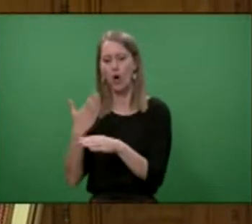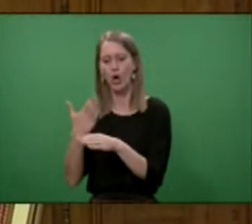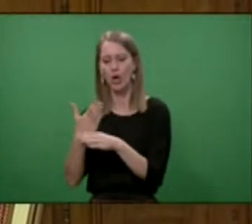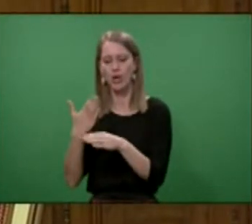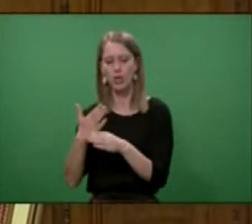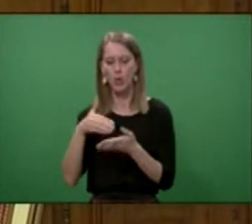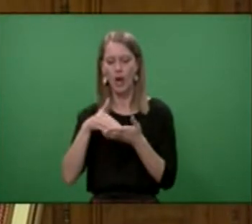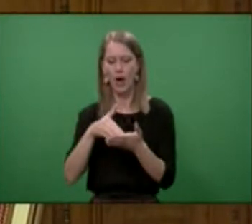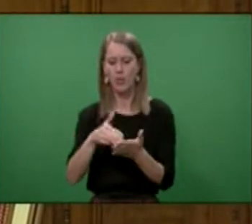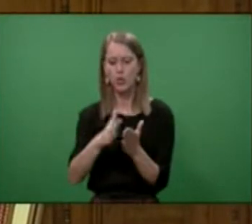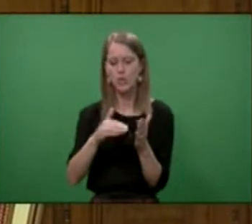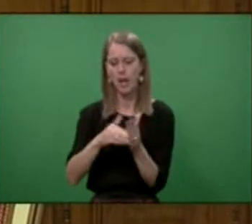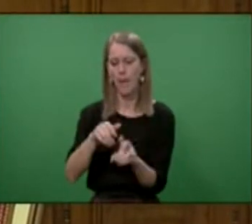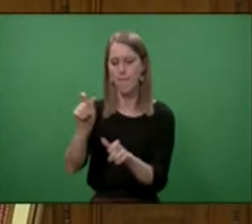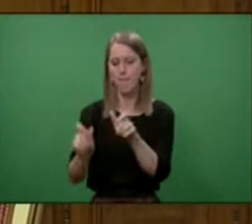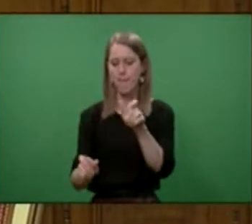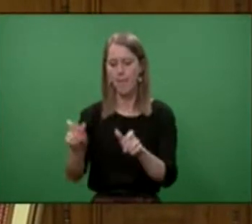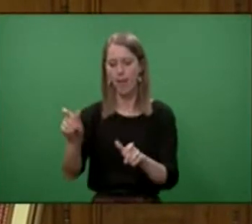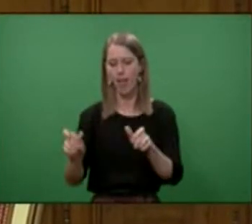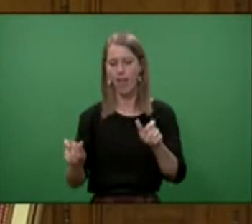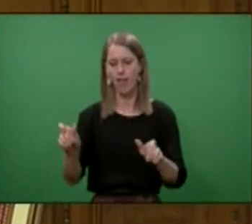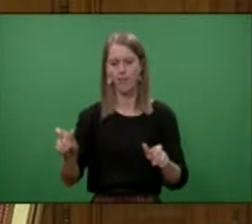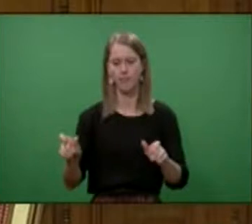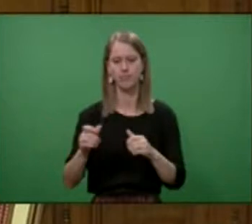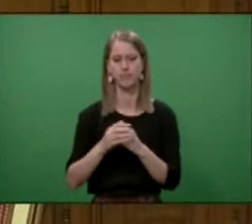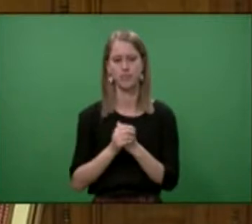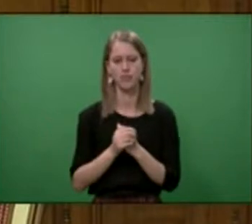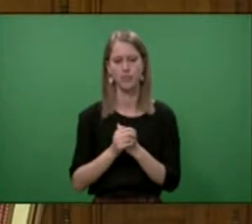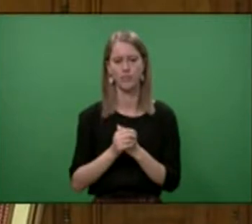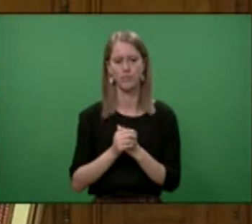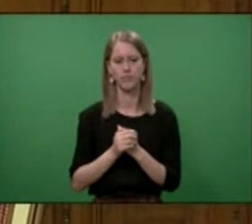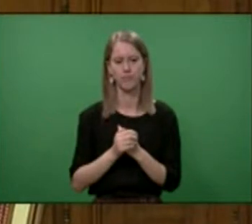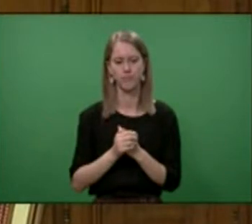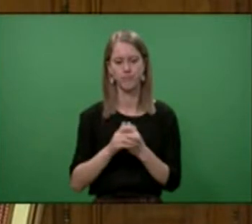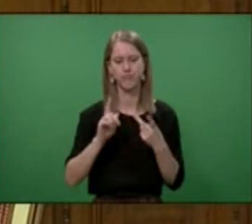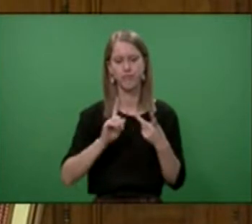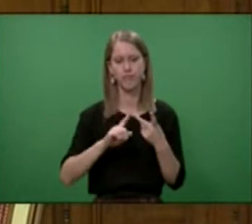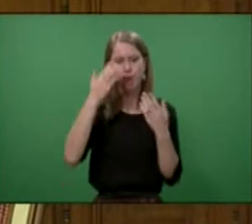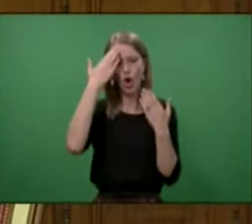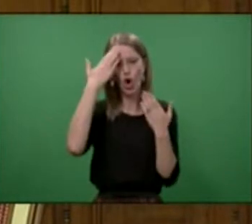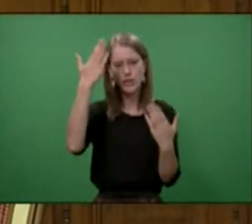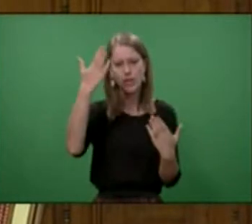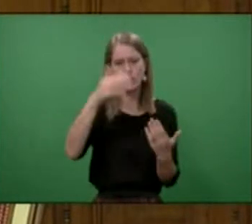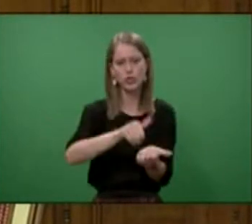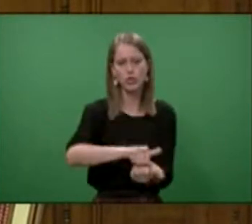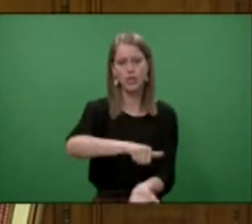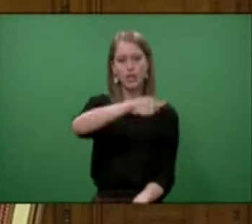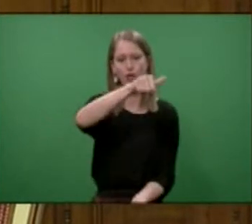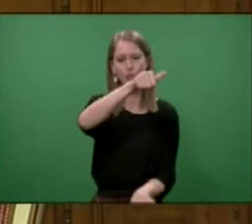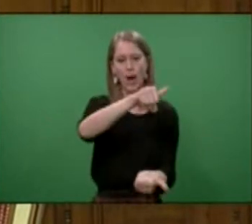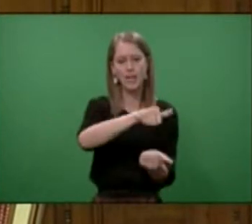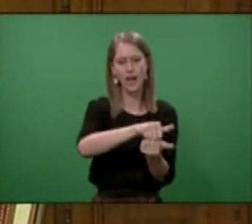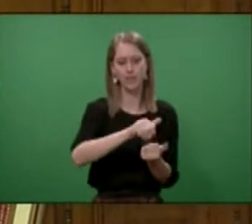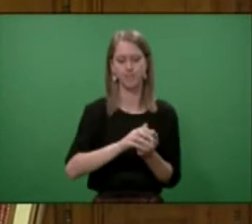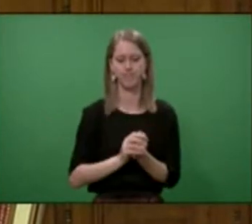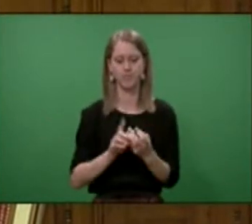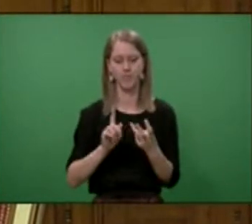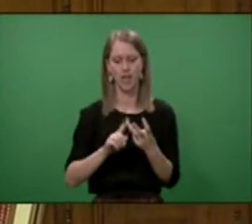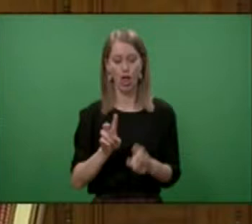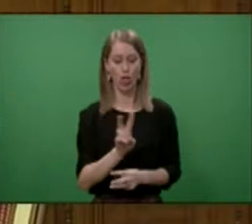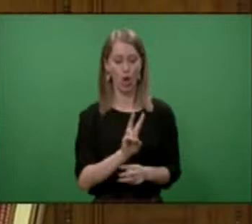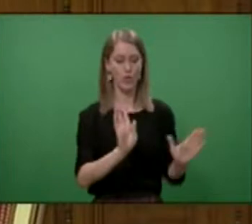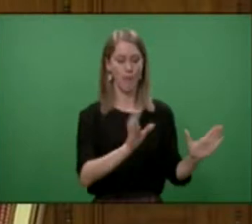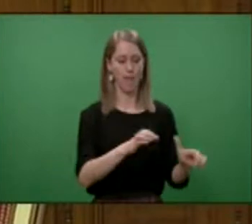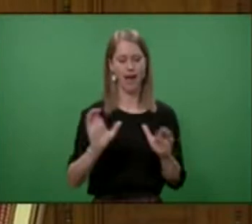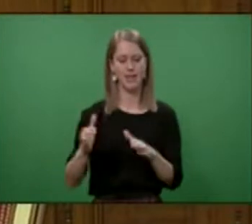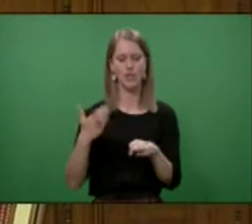of New Zealand and New Zealanders, working to honour Te Tiriti o Waitangi, and working together on specific